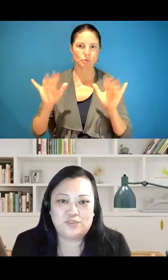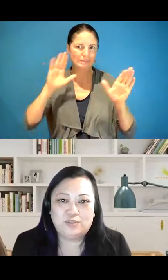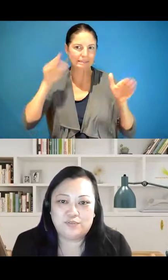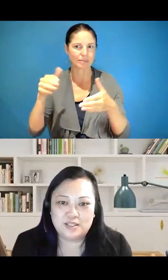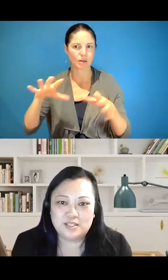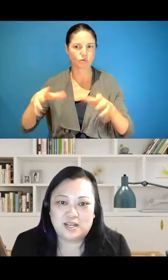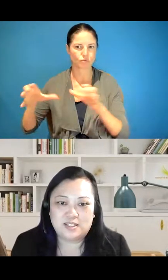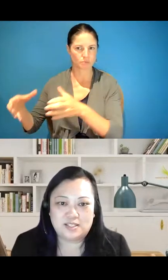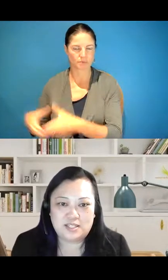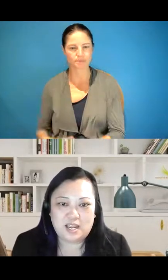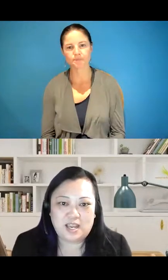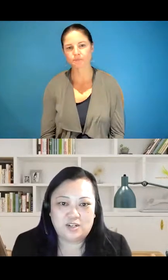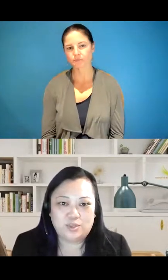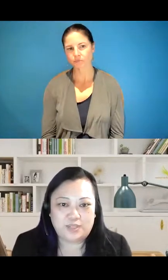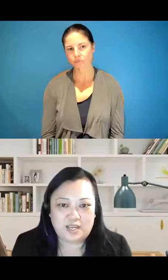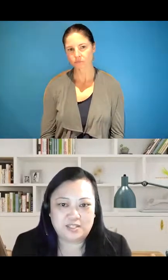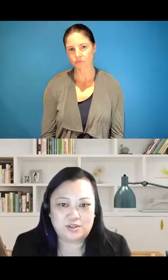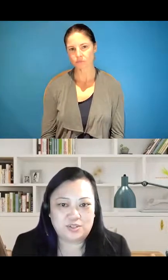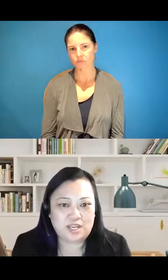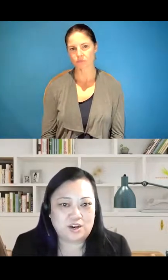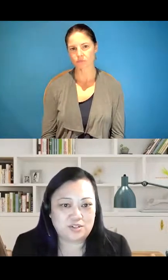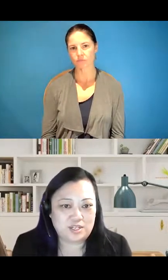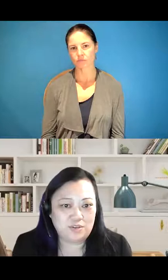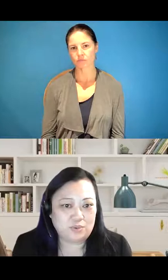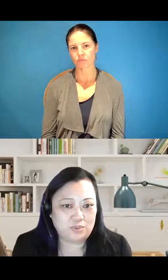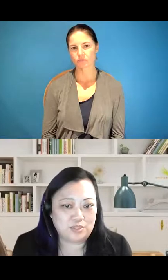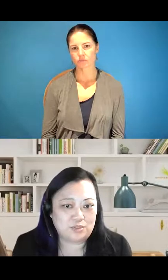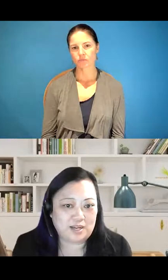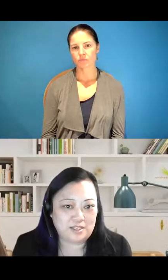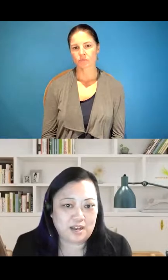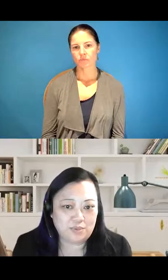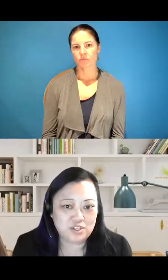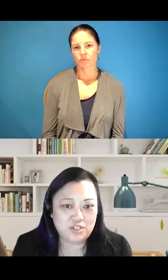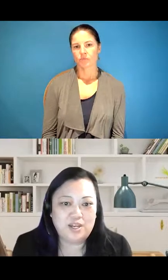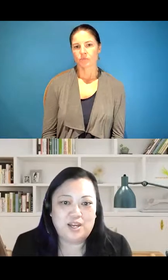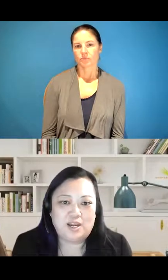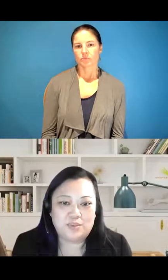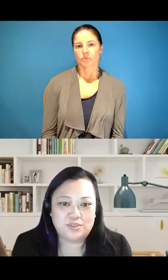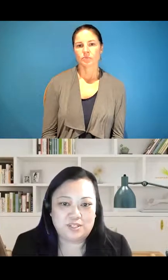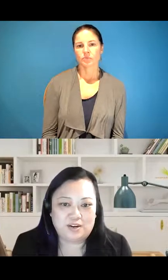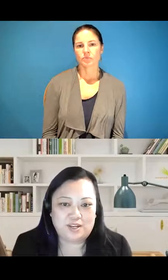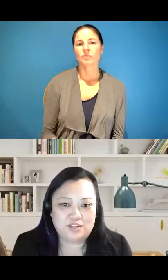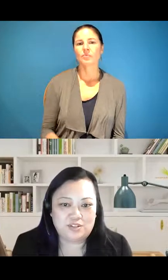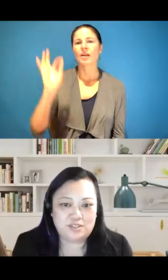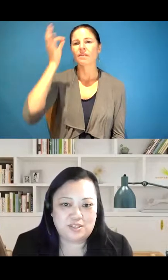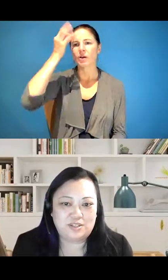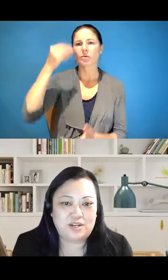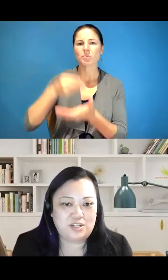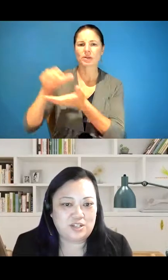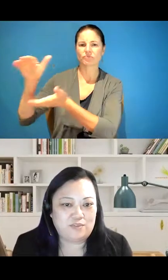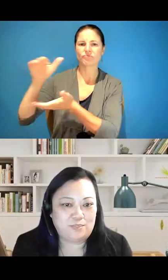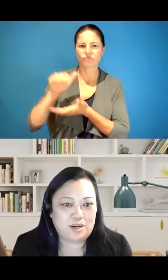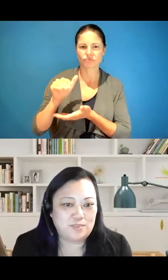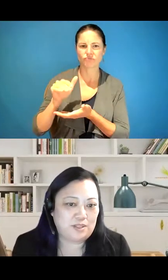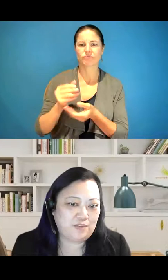So there's federal funds to the CDA, AAAs, and also the ADRC for older adult vaccine outreach. You'll see the area agencies on